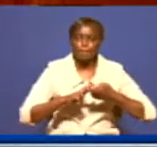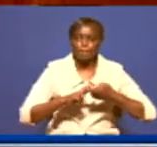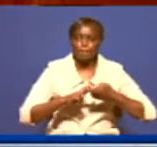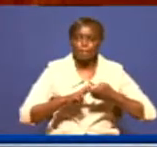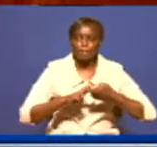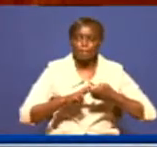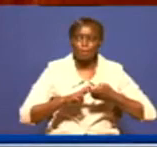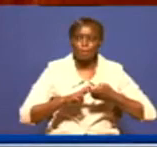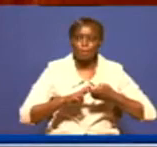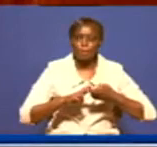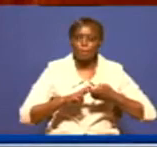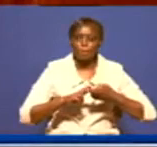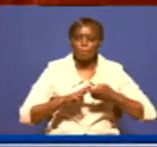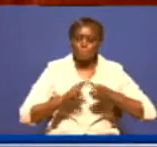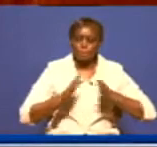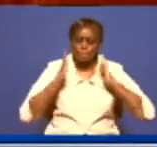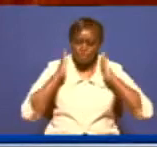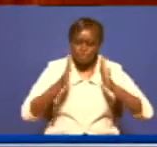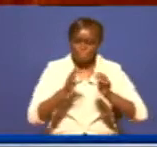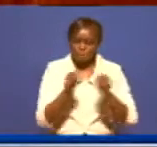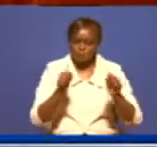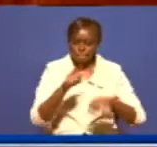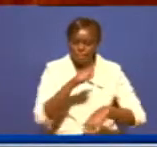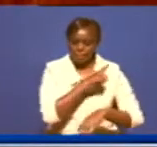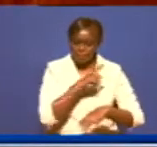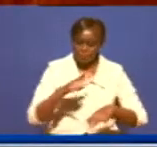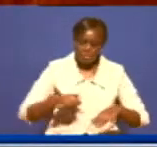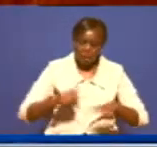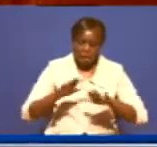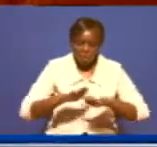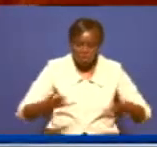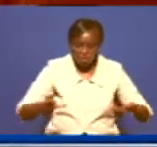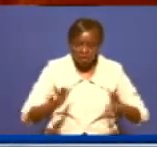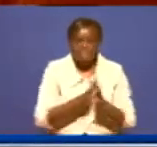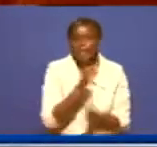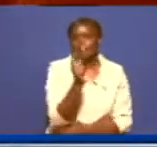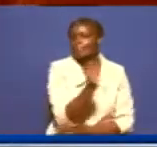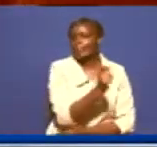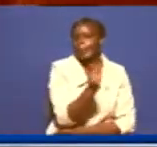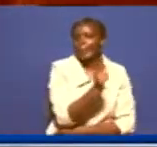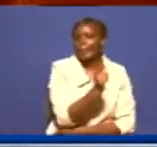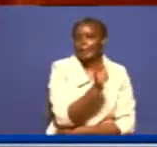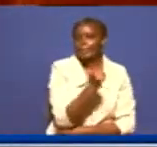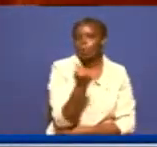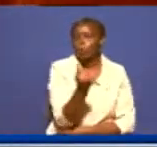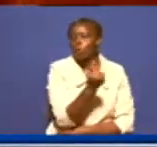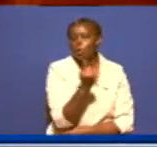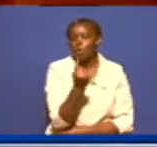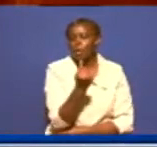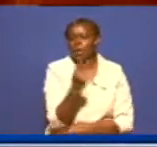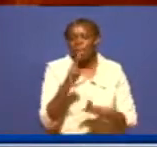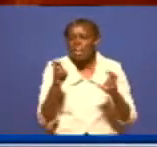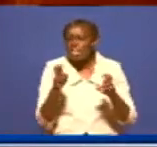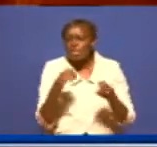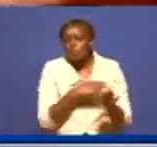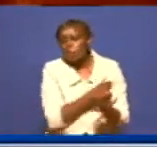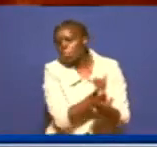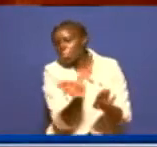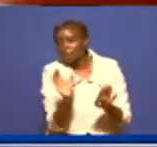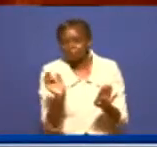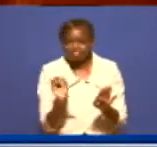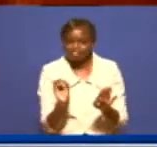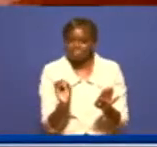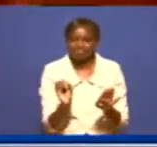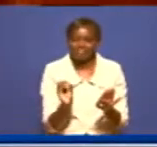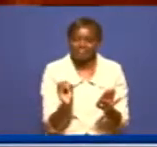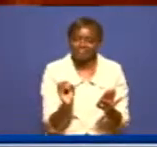the relevance, the landlord and tenancy agreement, but not issues that he does not even have any meat